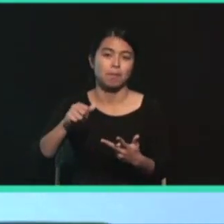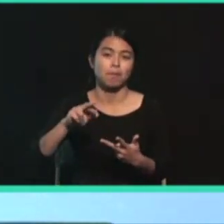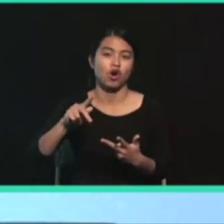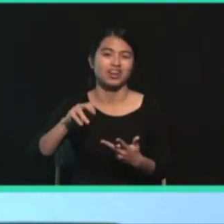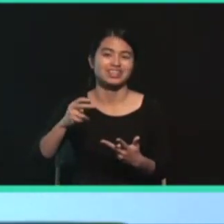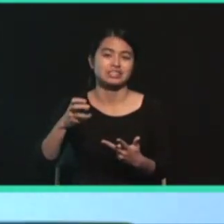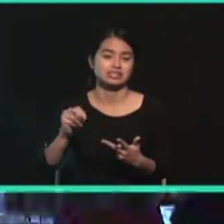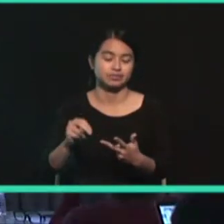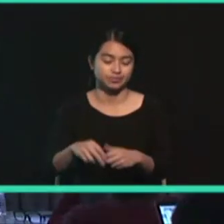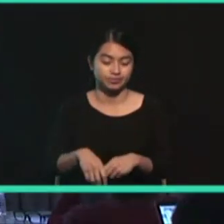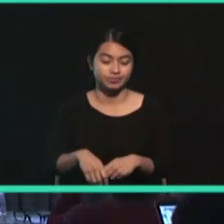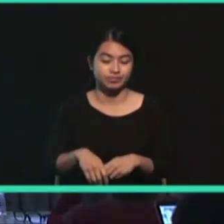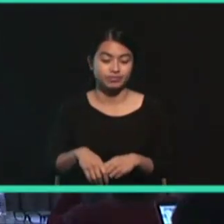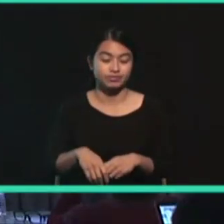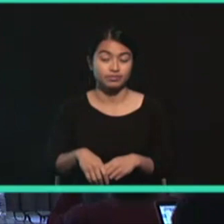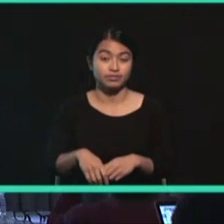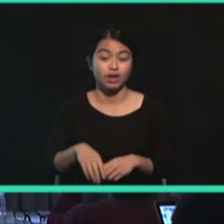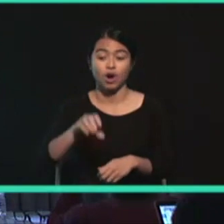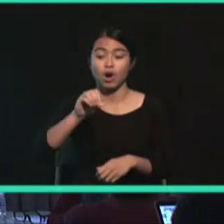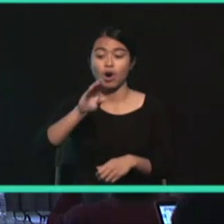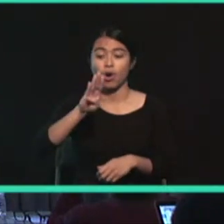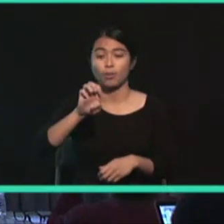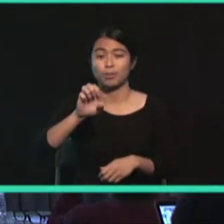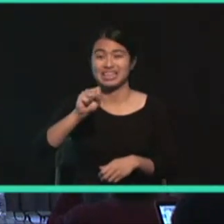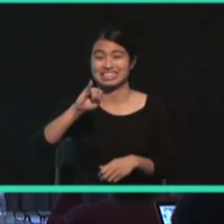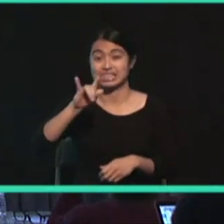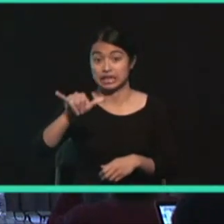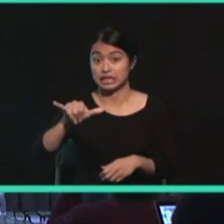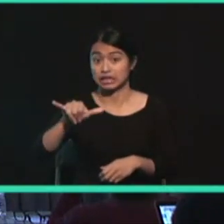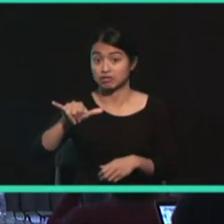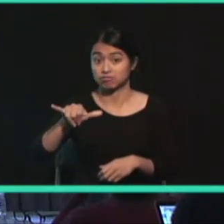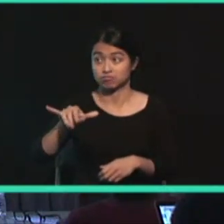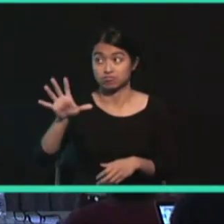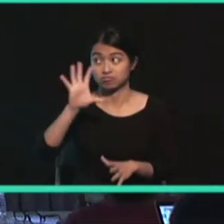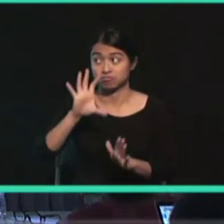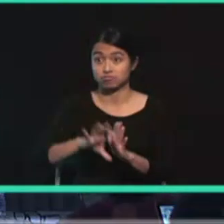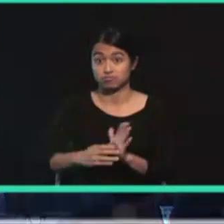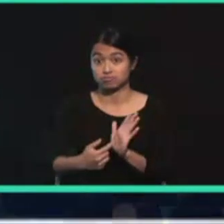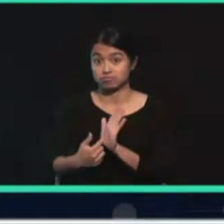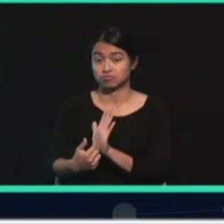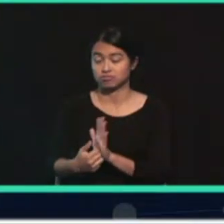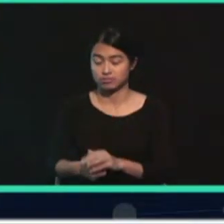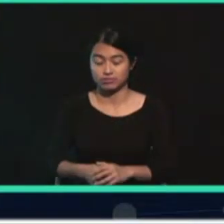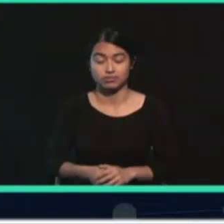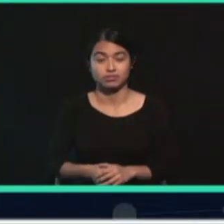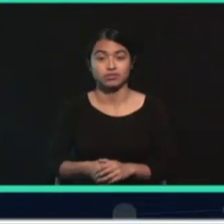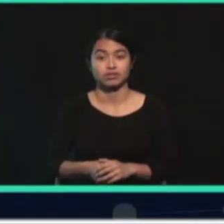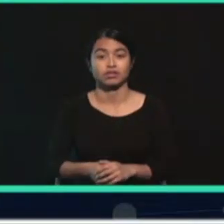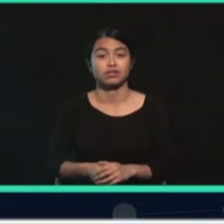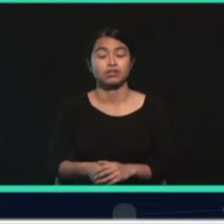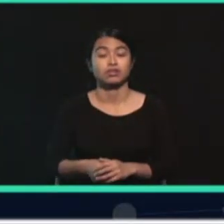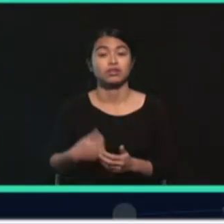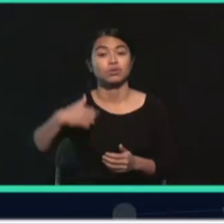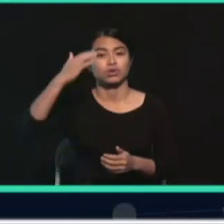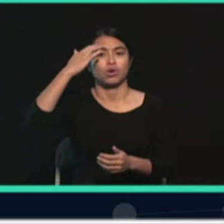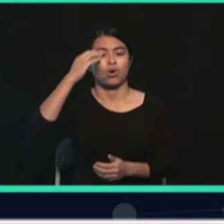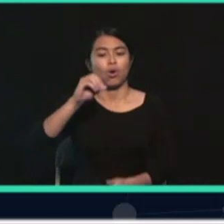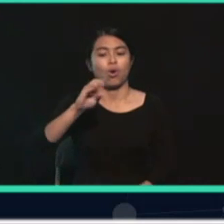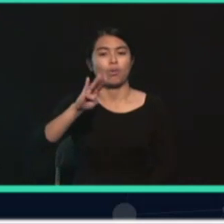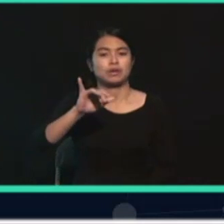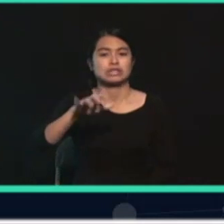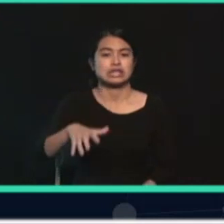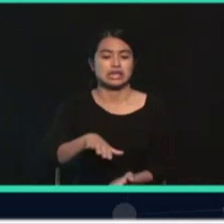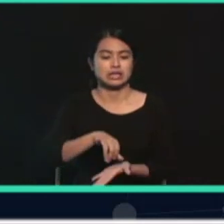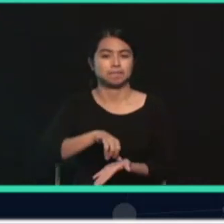obesity is a very important text. This is a very busy picture, a busy slide. I will just show you that we know in obesity also we